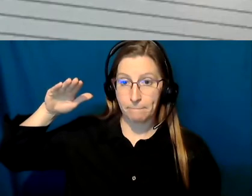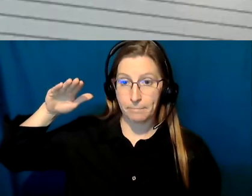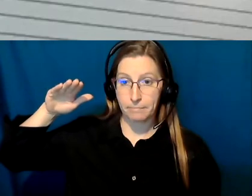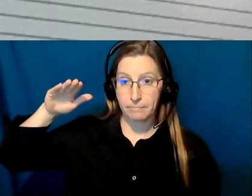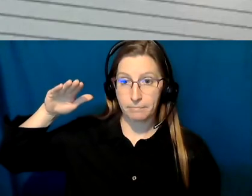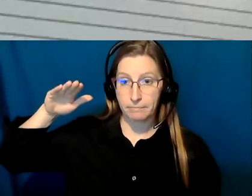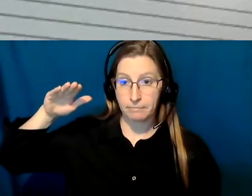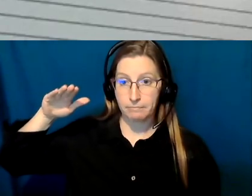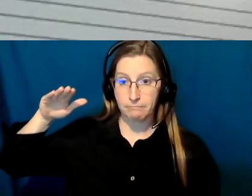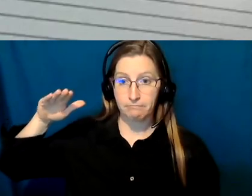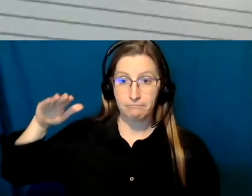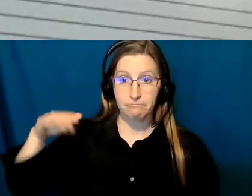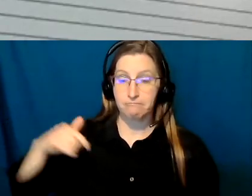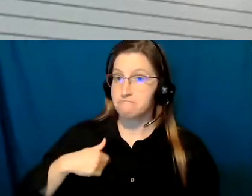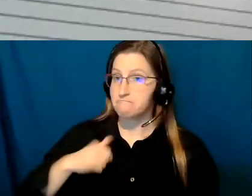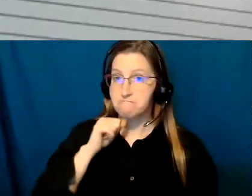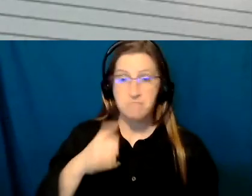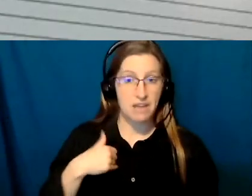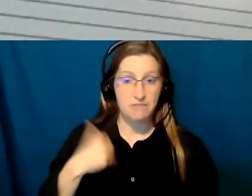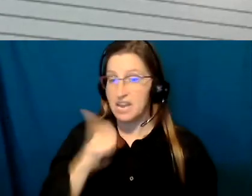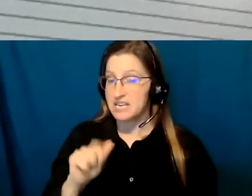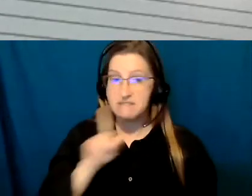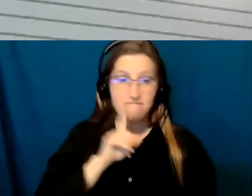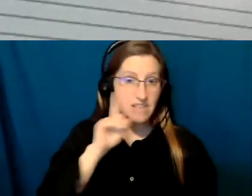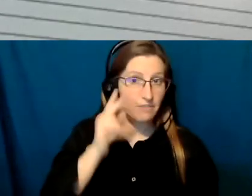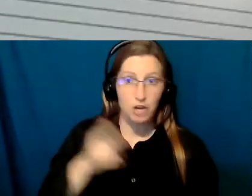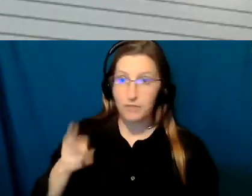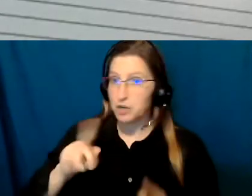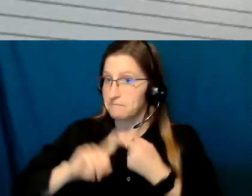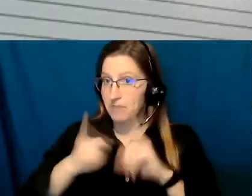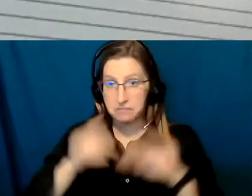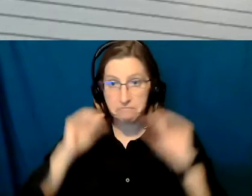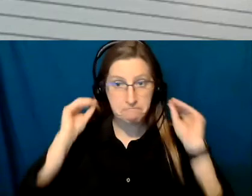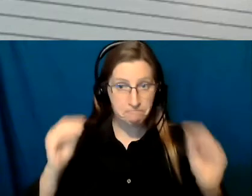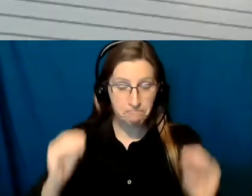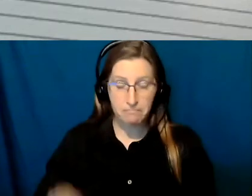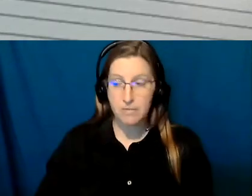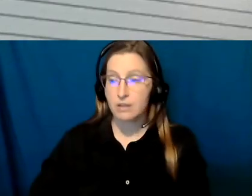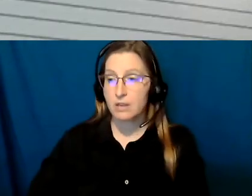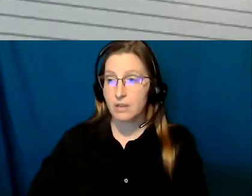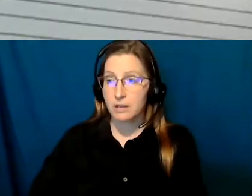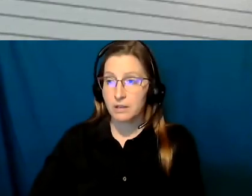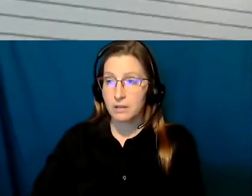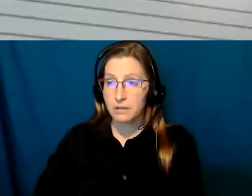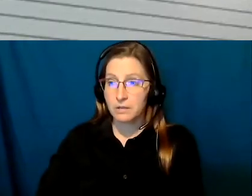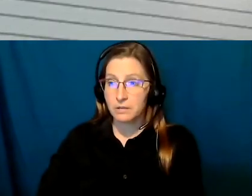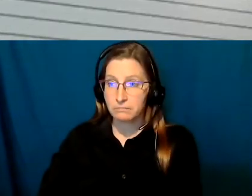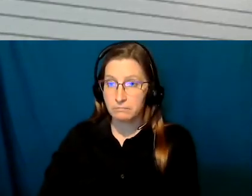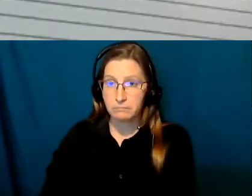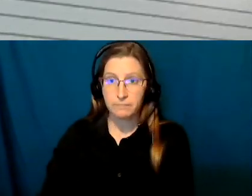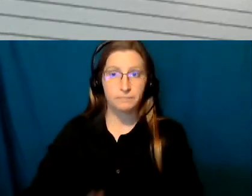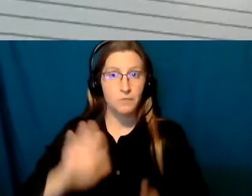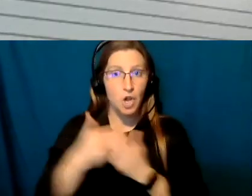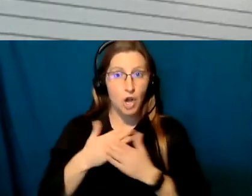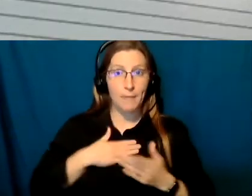I didn't have any deaf or hard of hearing friends. All my friends were hearing.